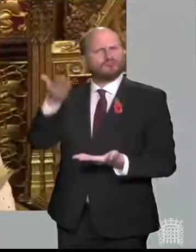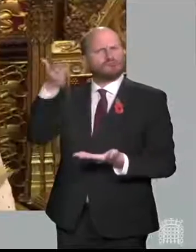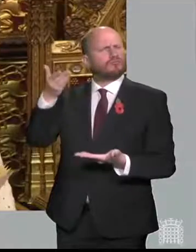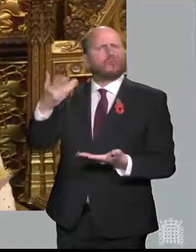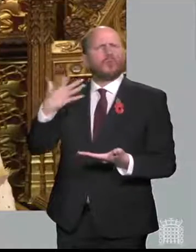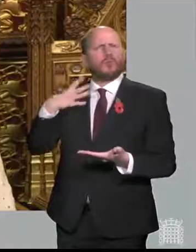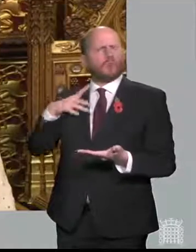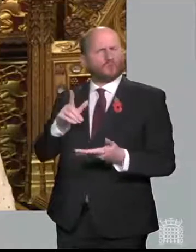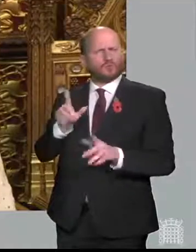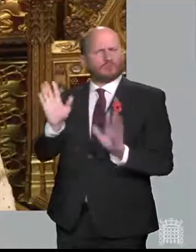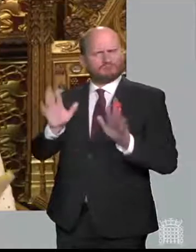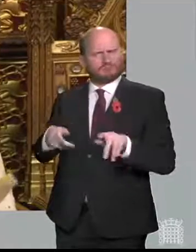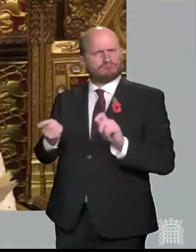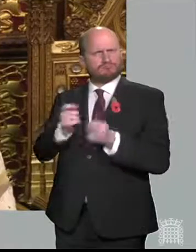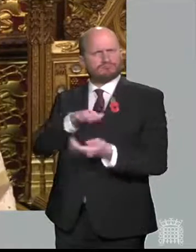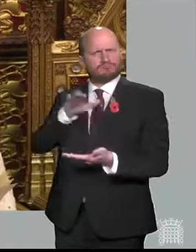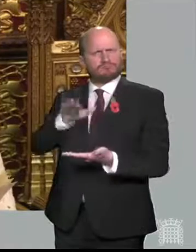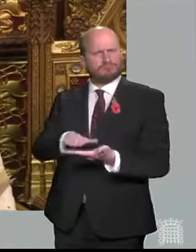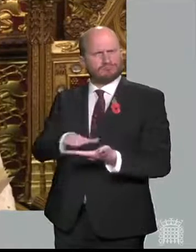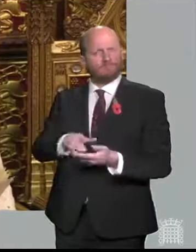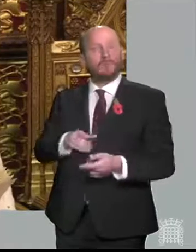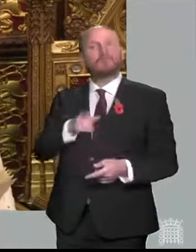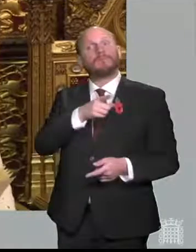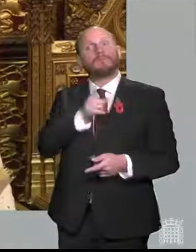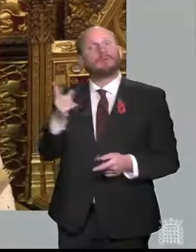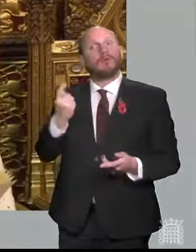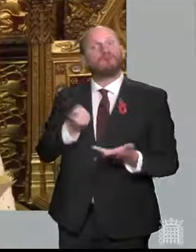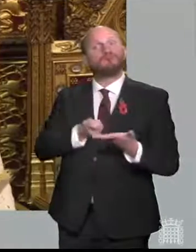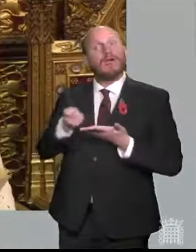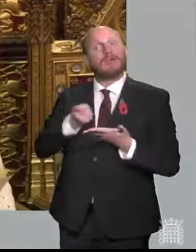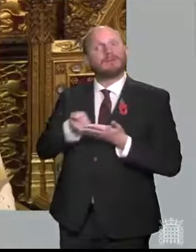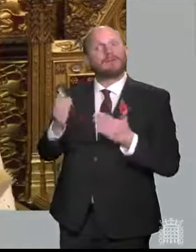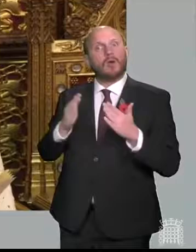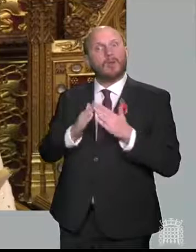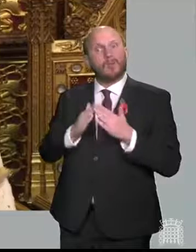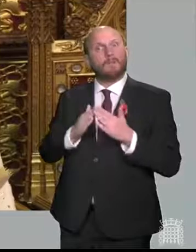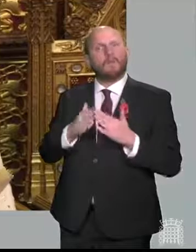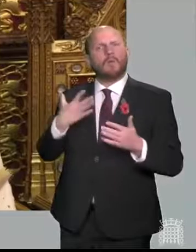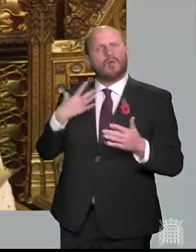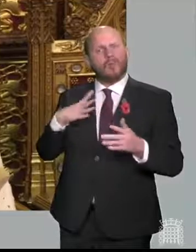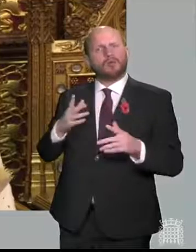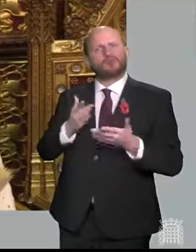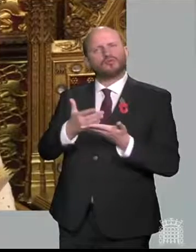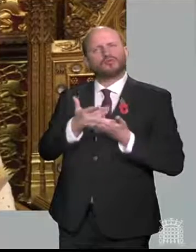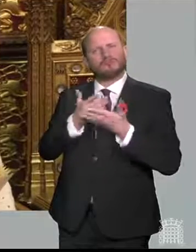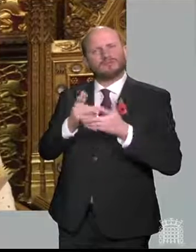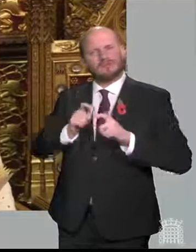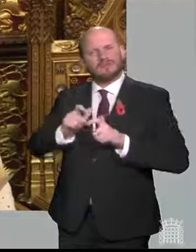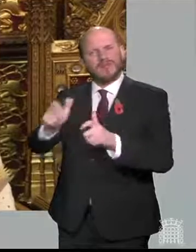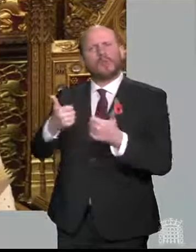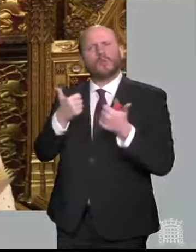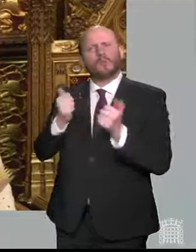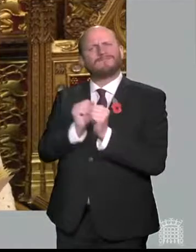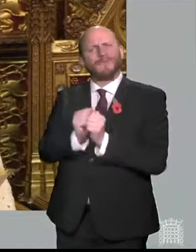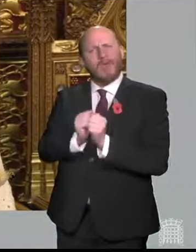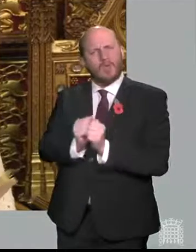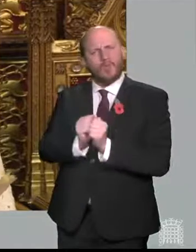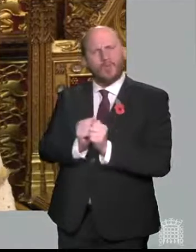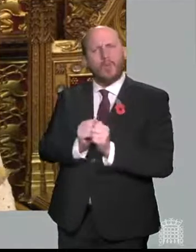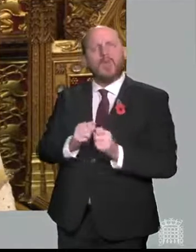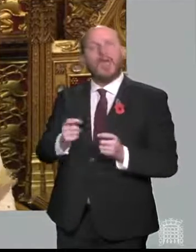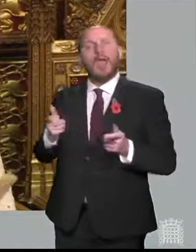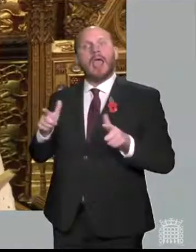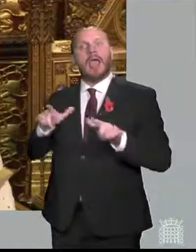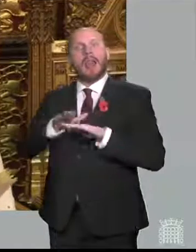Renters will benefit from stronger security of tenure and better value, while landlords will benefit